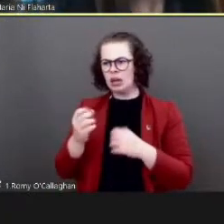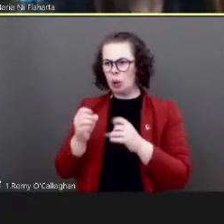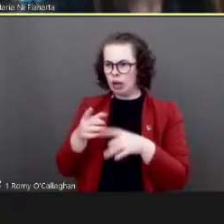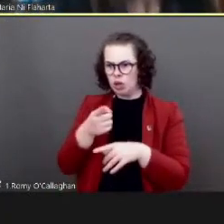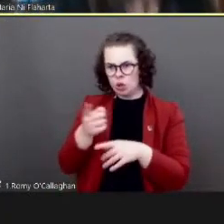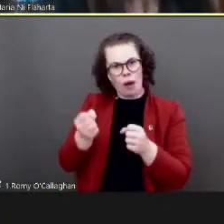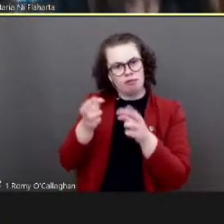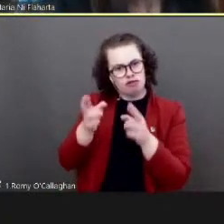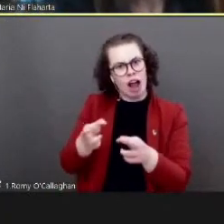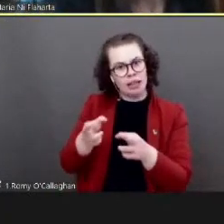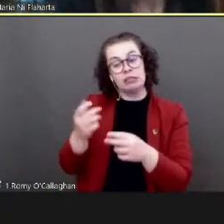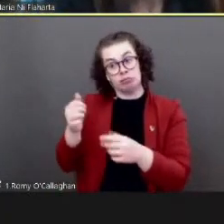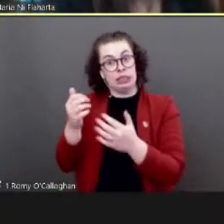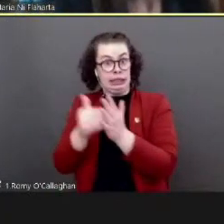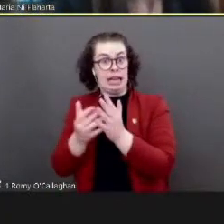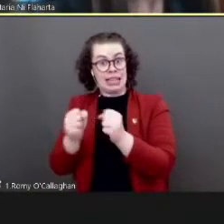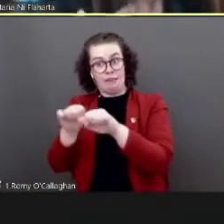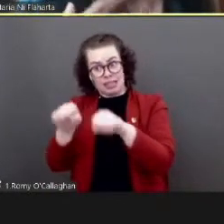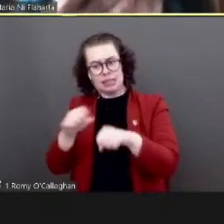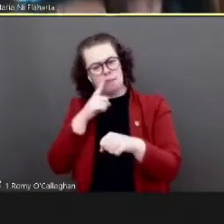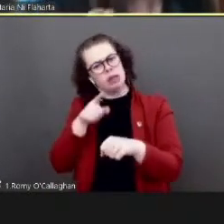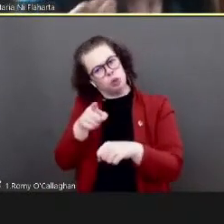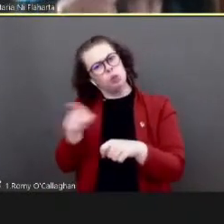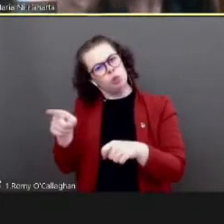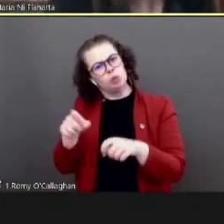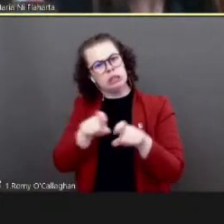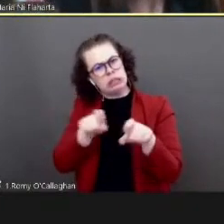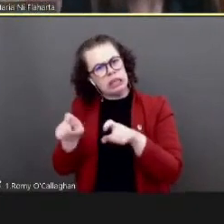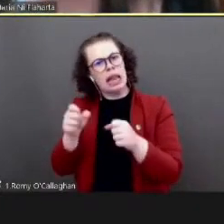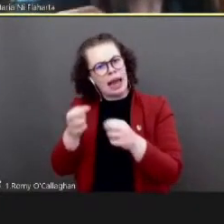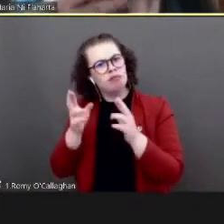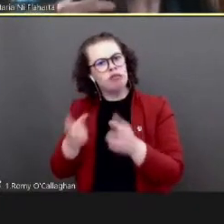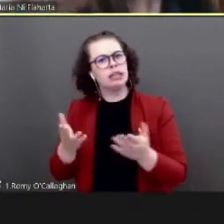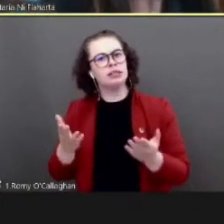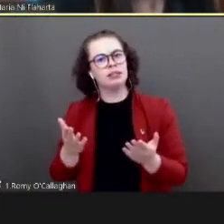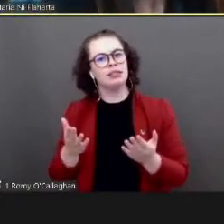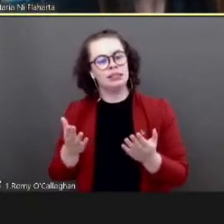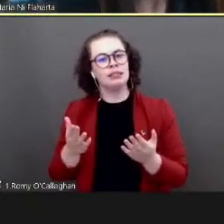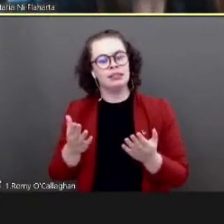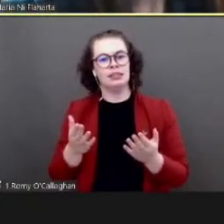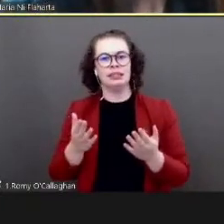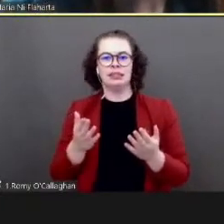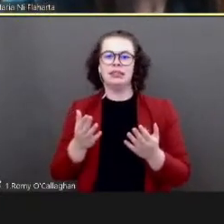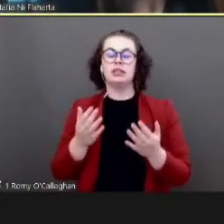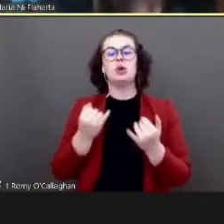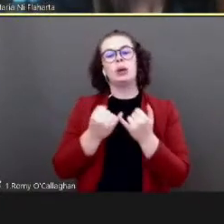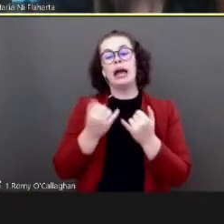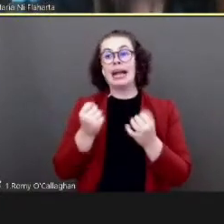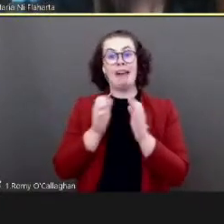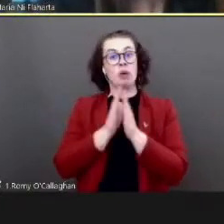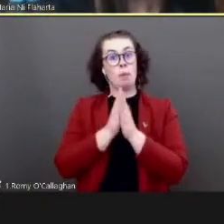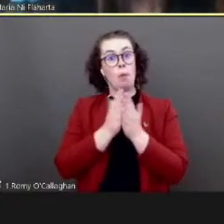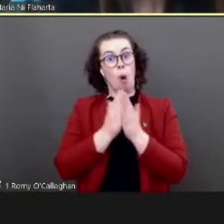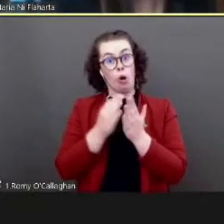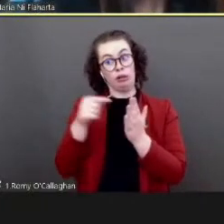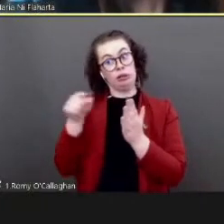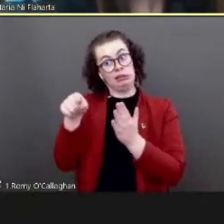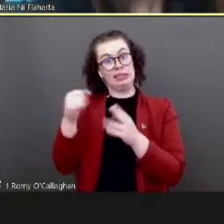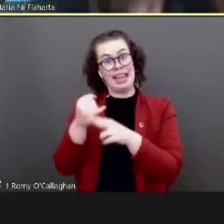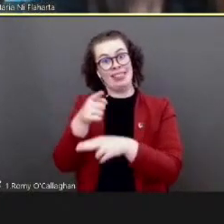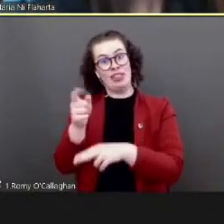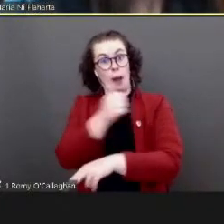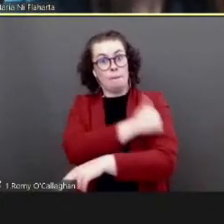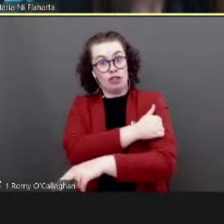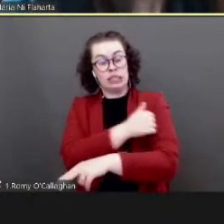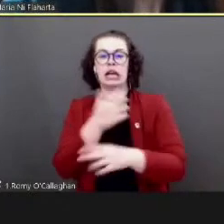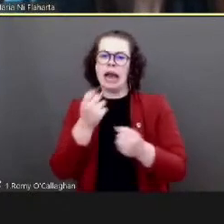And, books that express prison rules, but didn't necessarily, you know, define